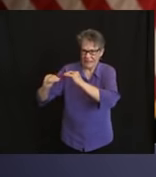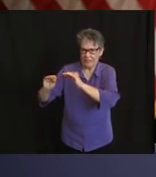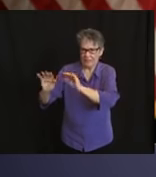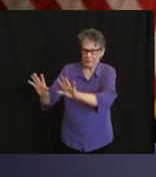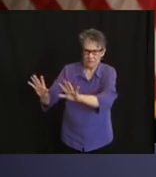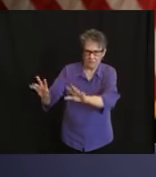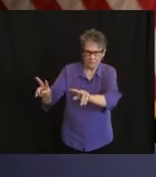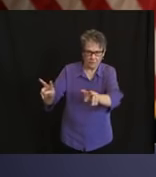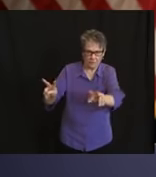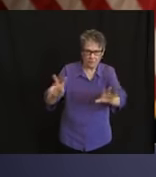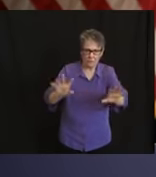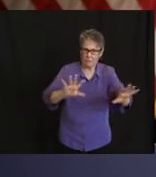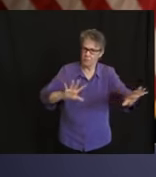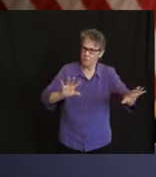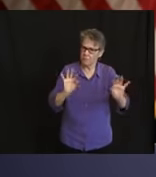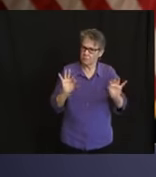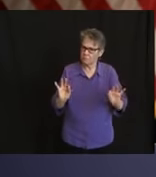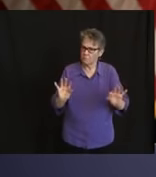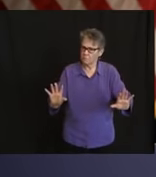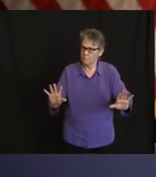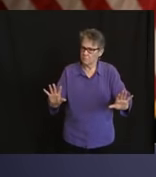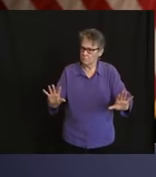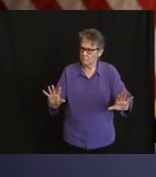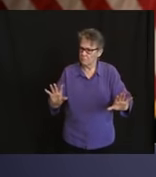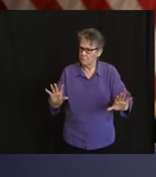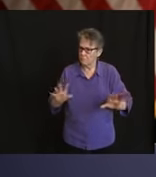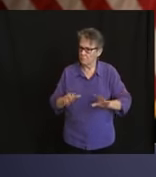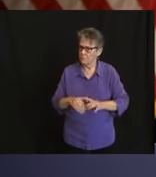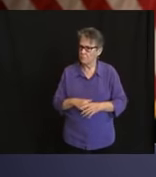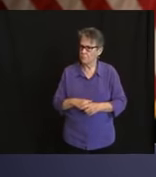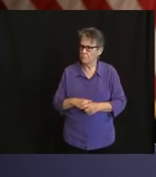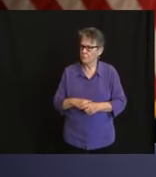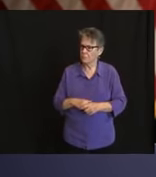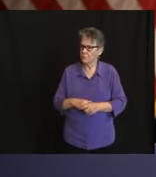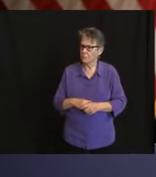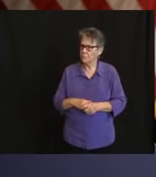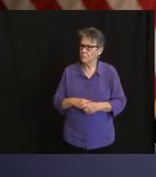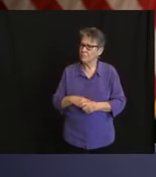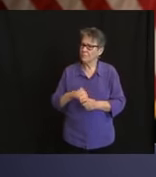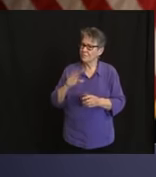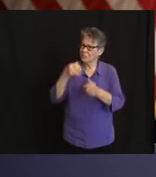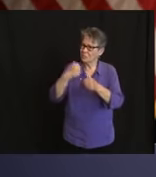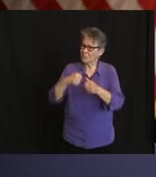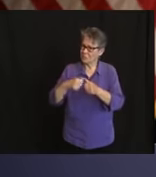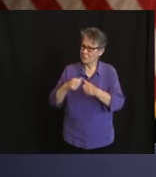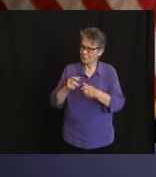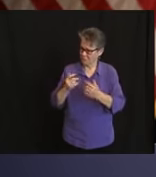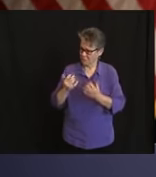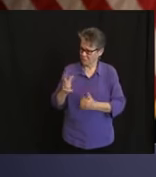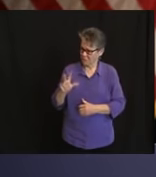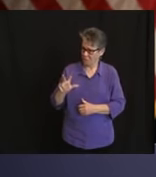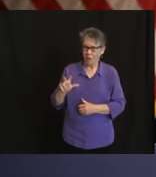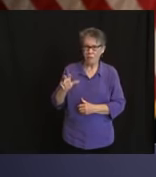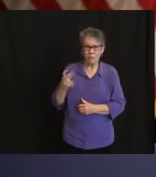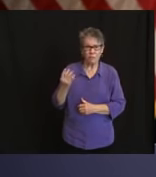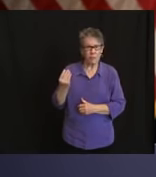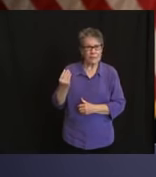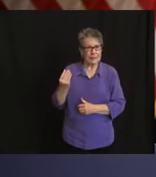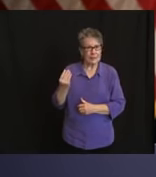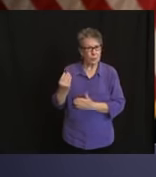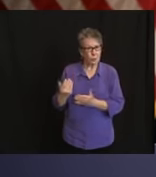314 blessed souls of our state is a sobering reminder that even when we see those curves start to come down, you've